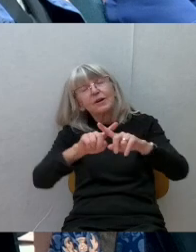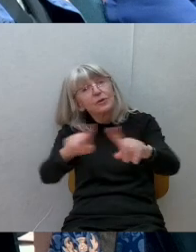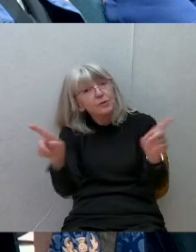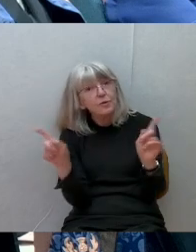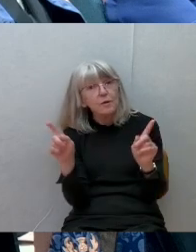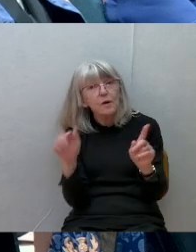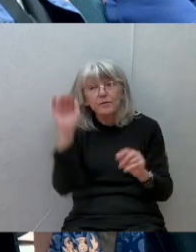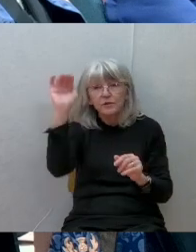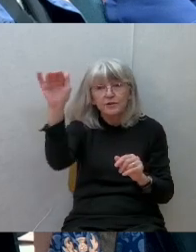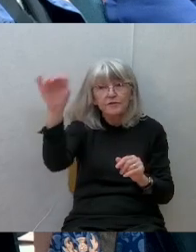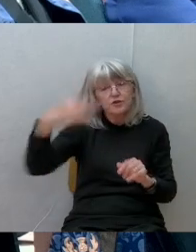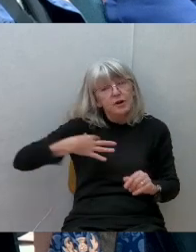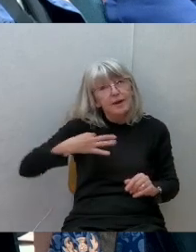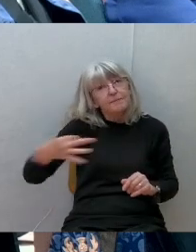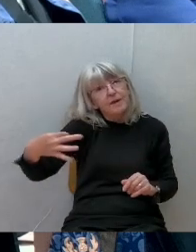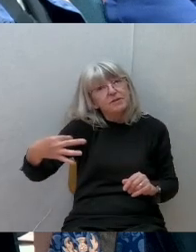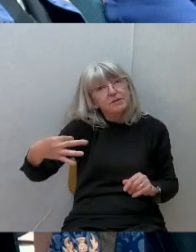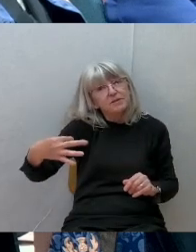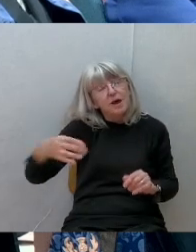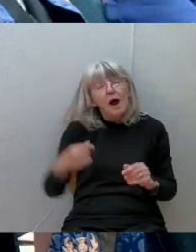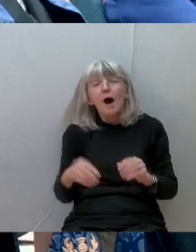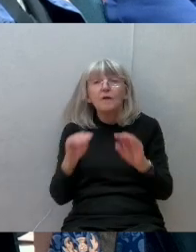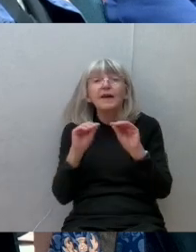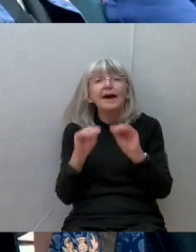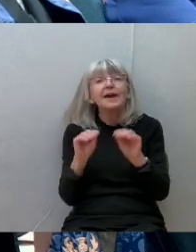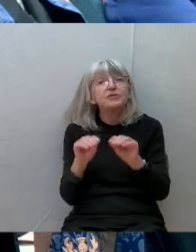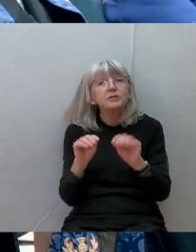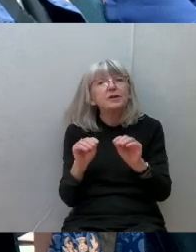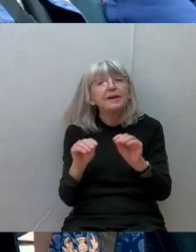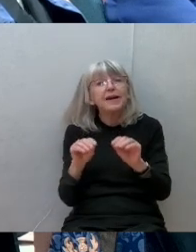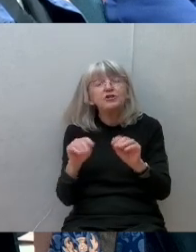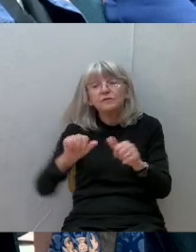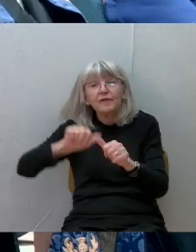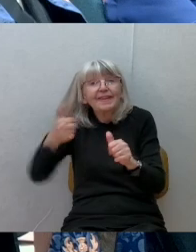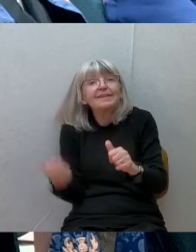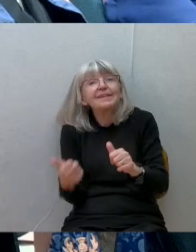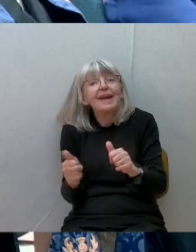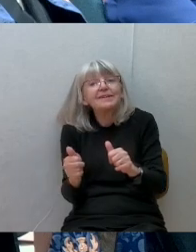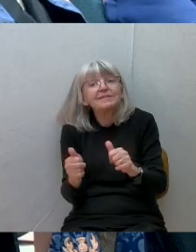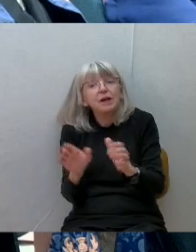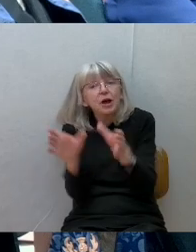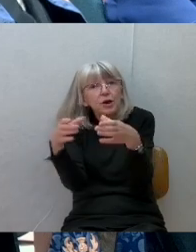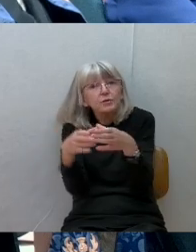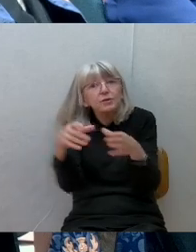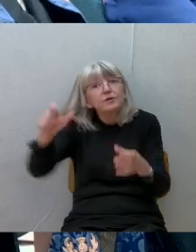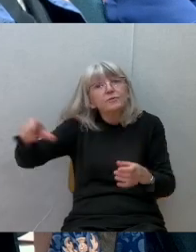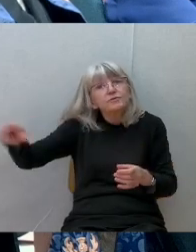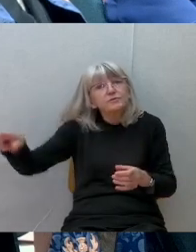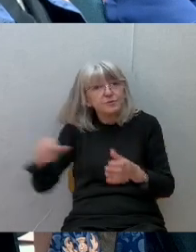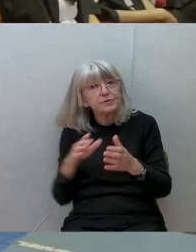the opportunity that education offers to guide the next generation to be responsible members of